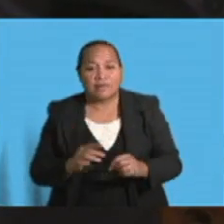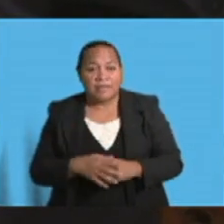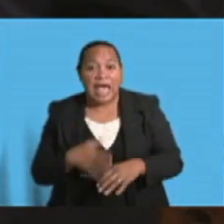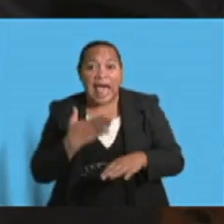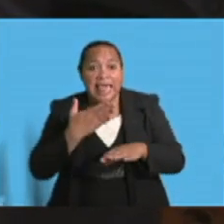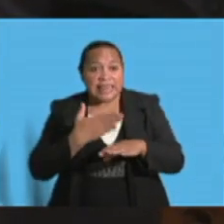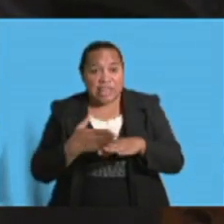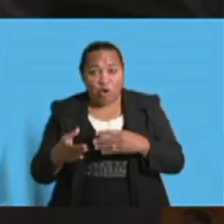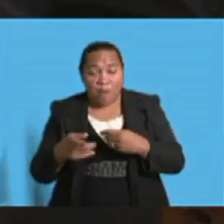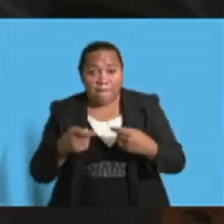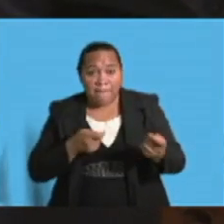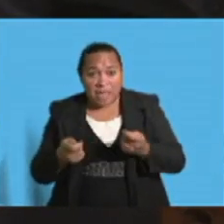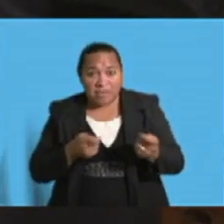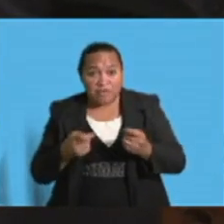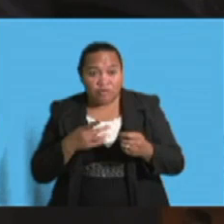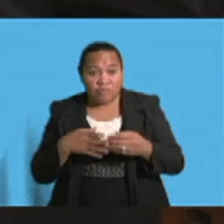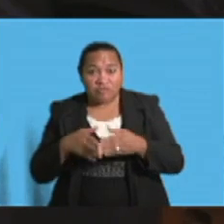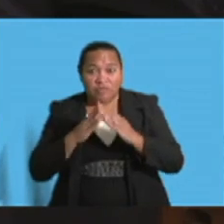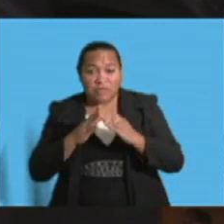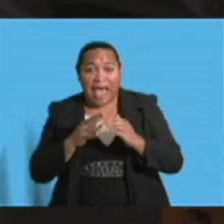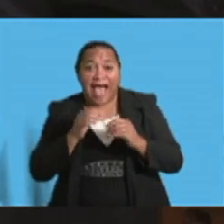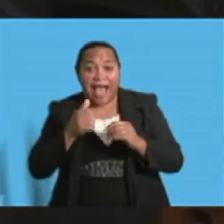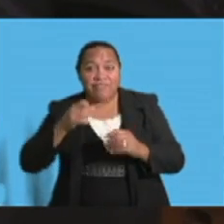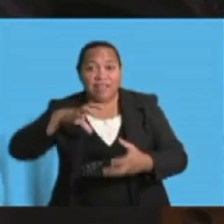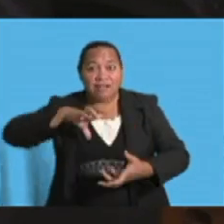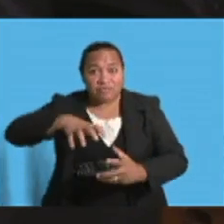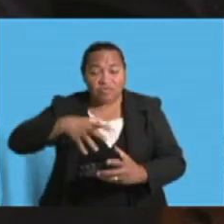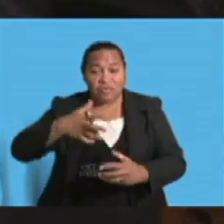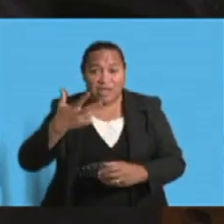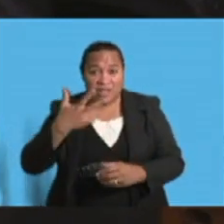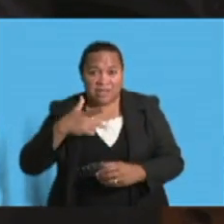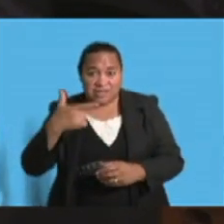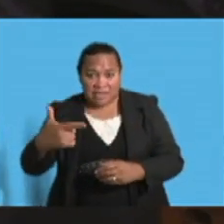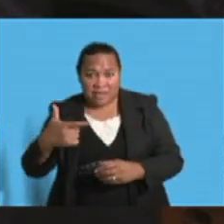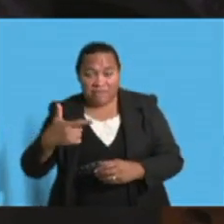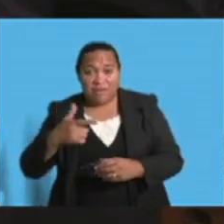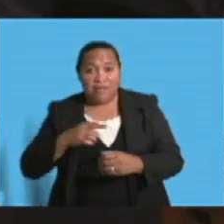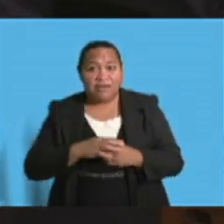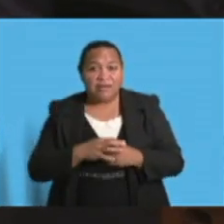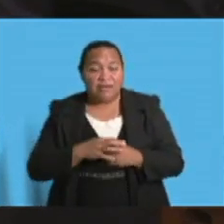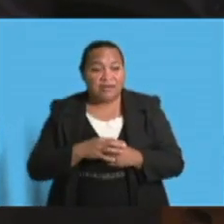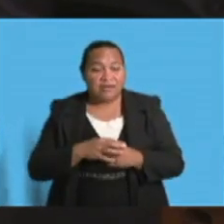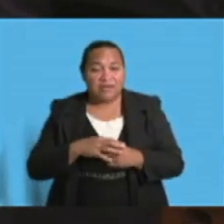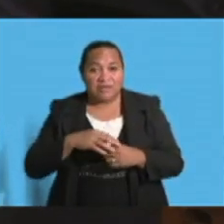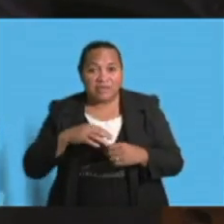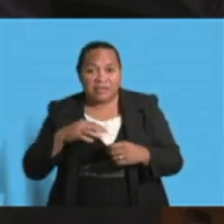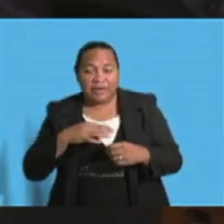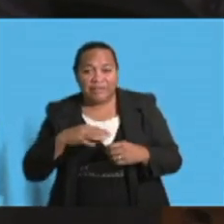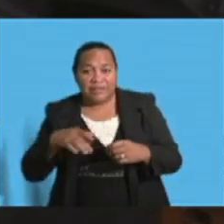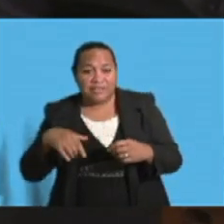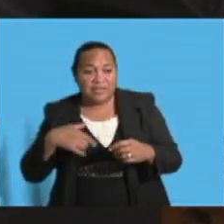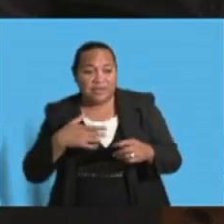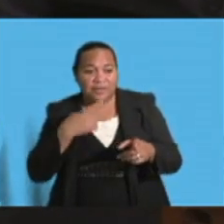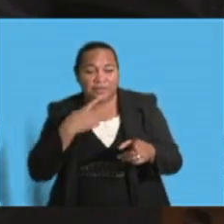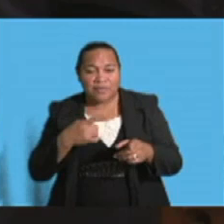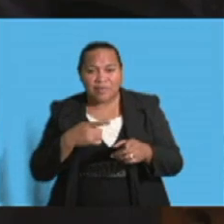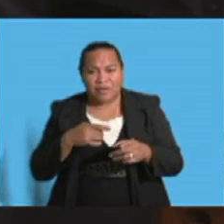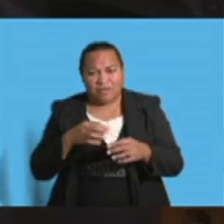management installed after the 1987 military coups did not have the depth and the breadth required to run a